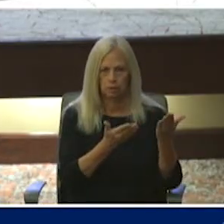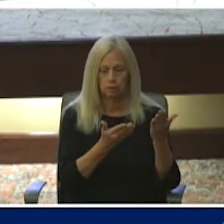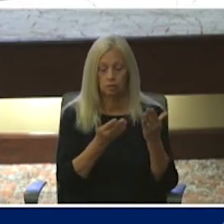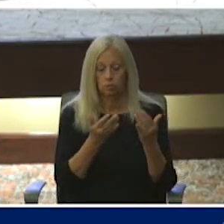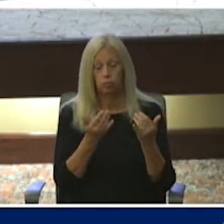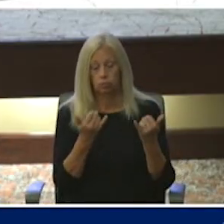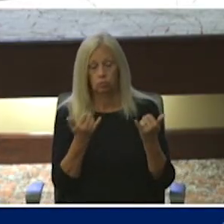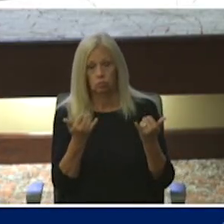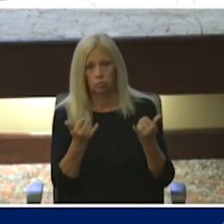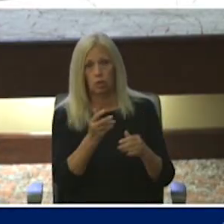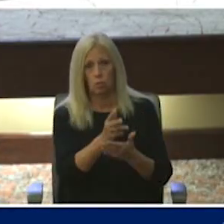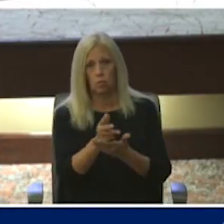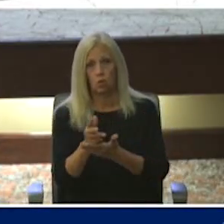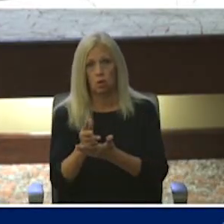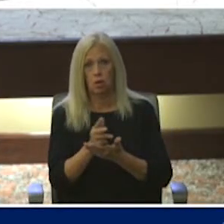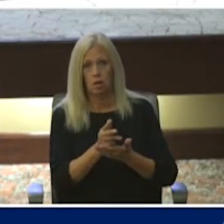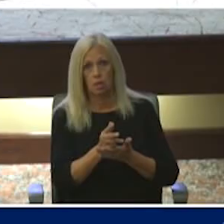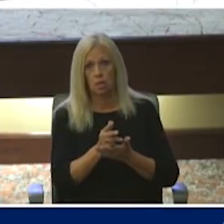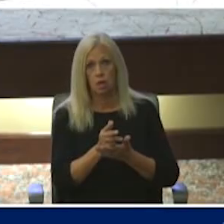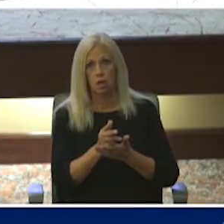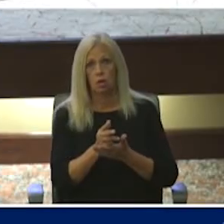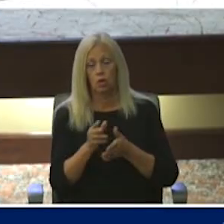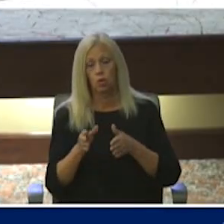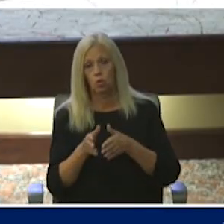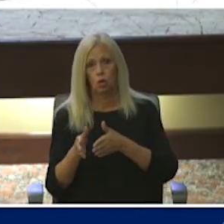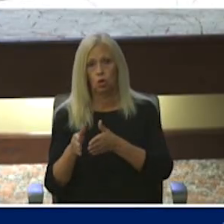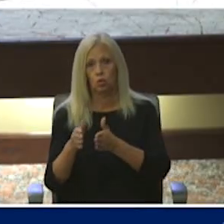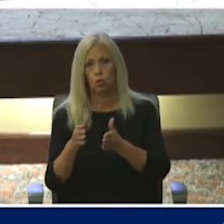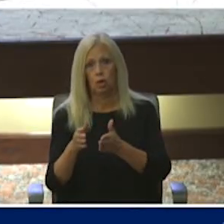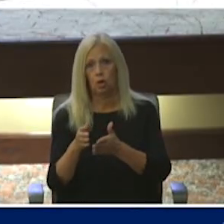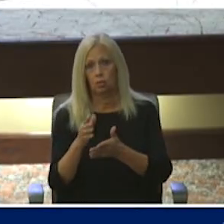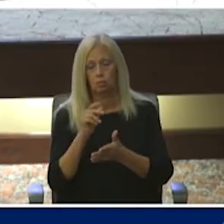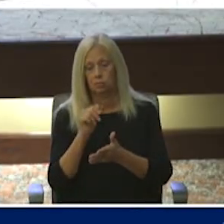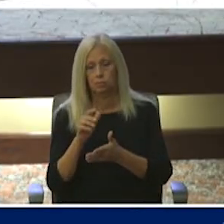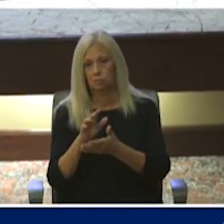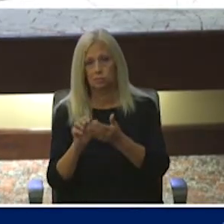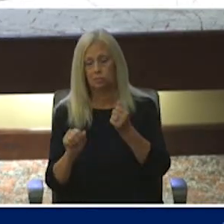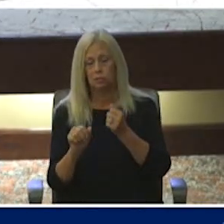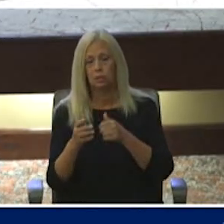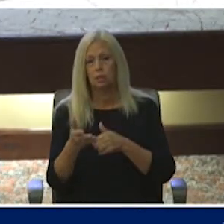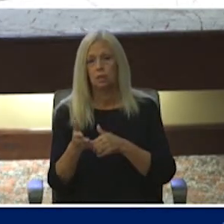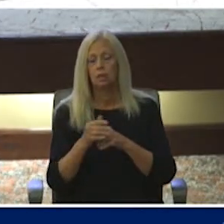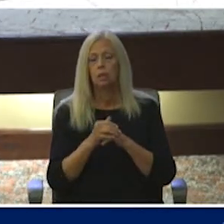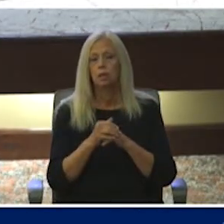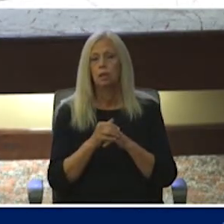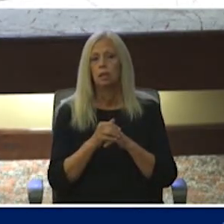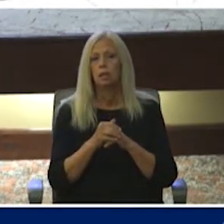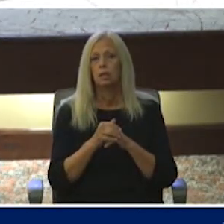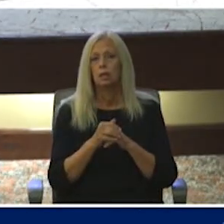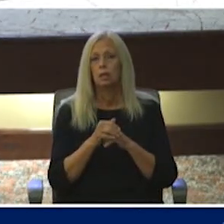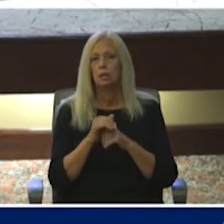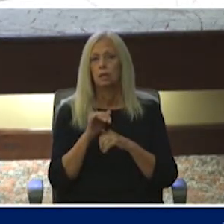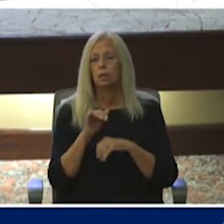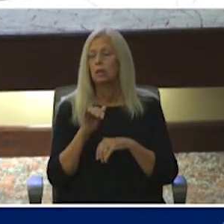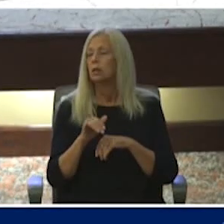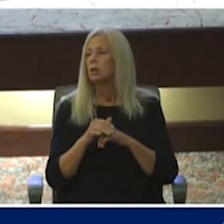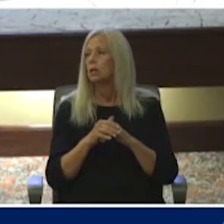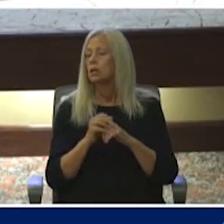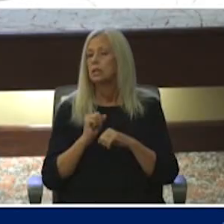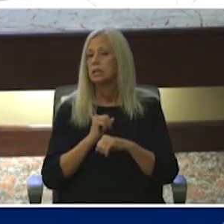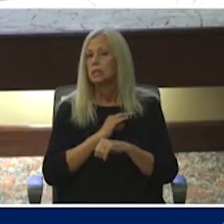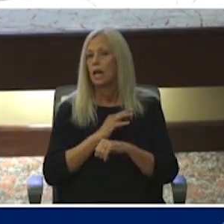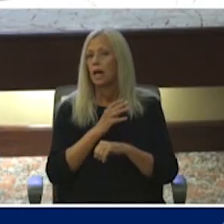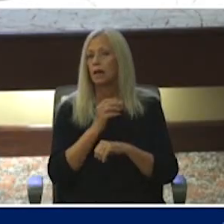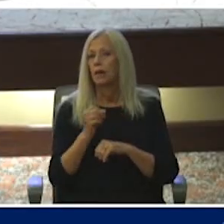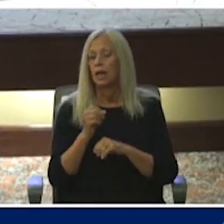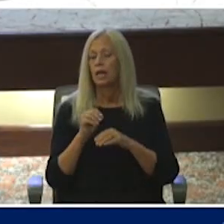there now. The trail would be constructed. We just wouldn't get these additional amenities. So this is one where both staff and kind of the